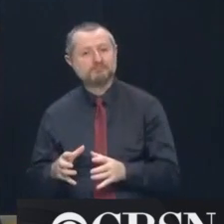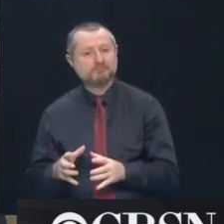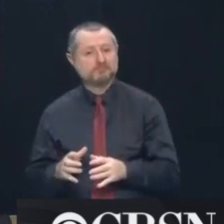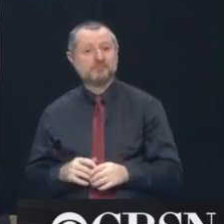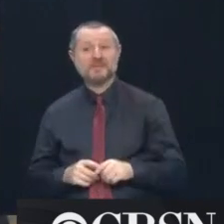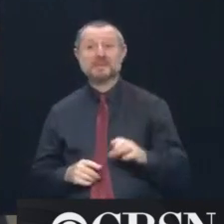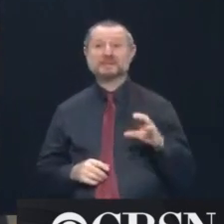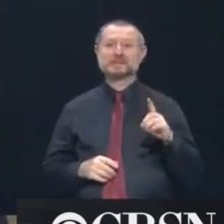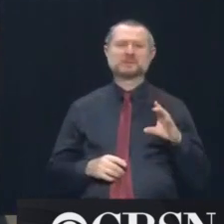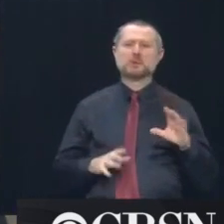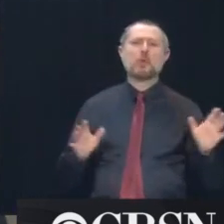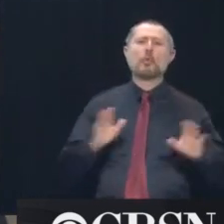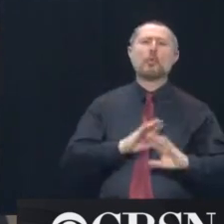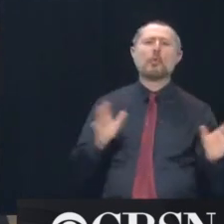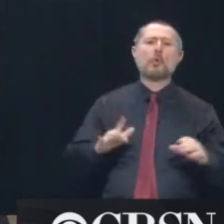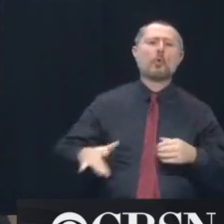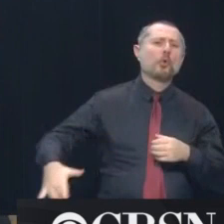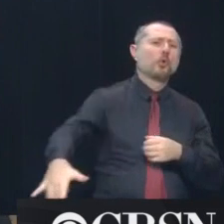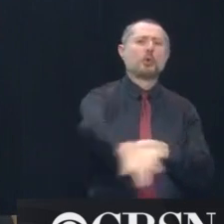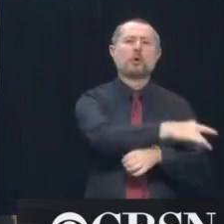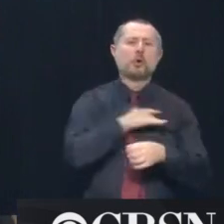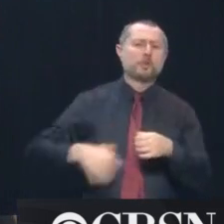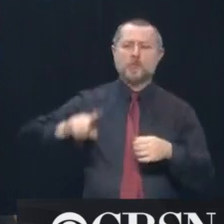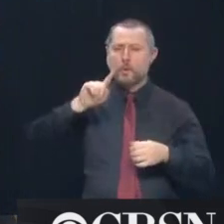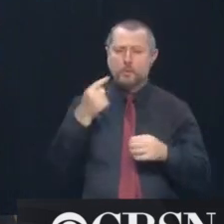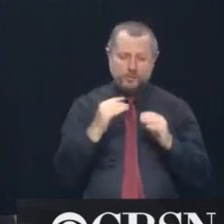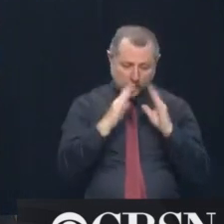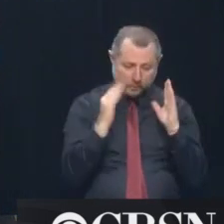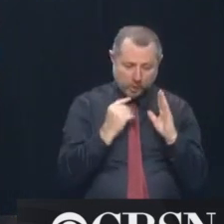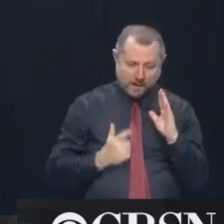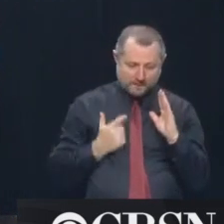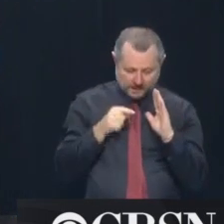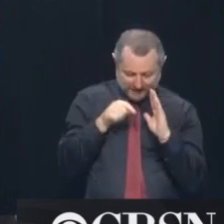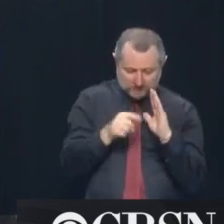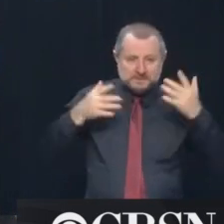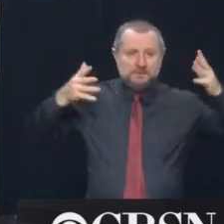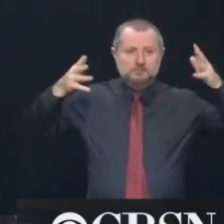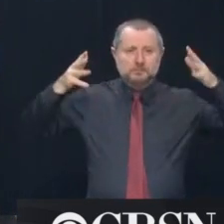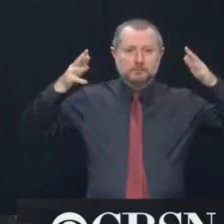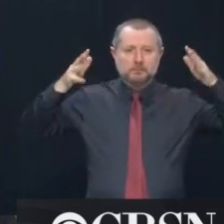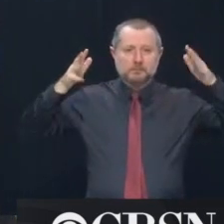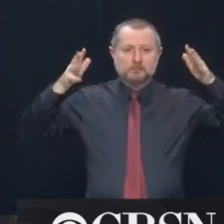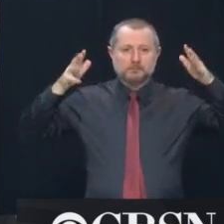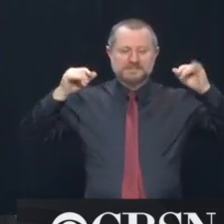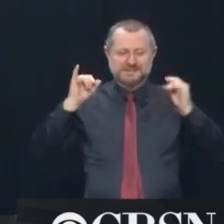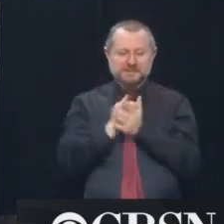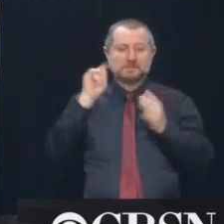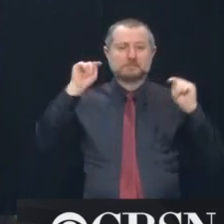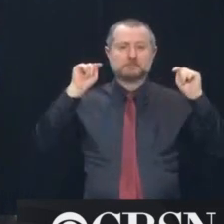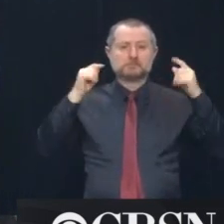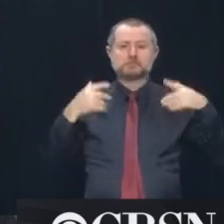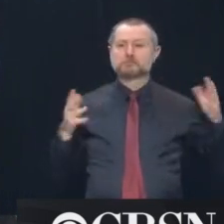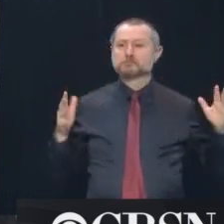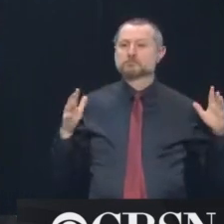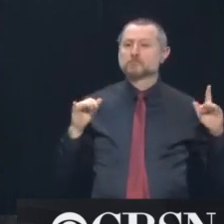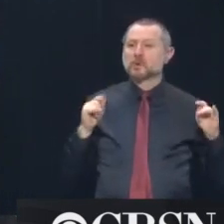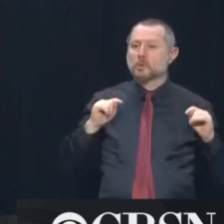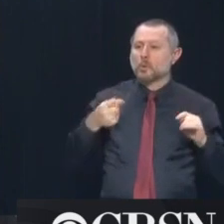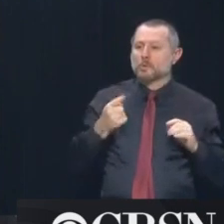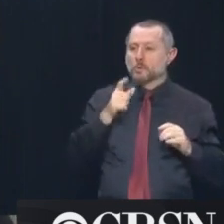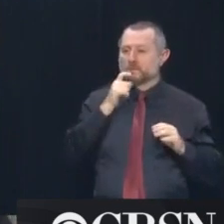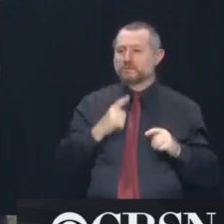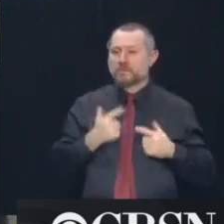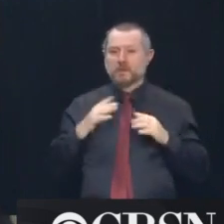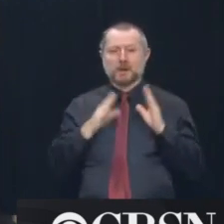CDC says only people who have been in your household. Only people who have been in your